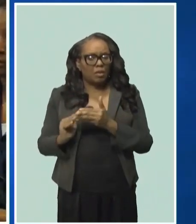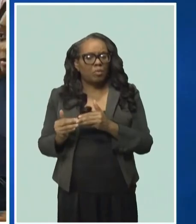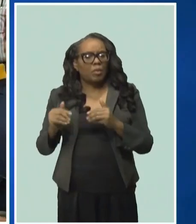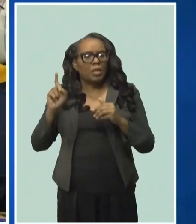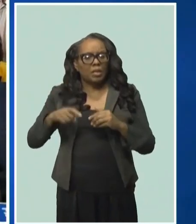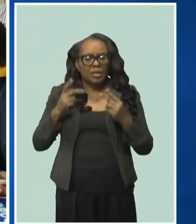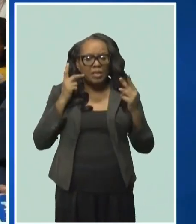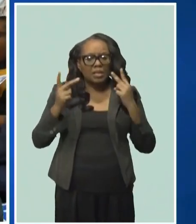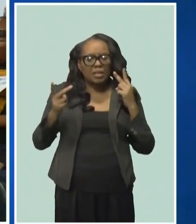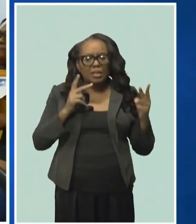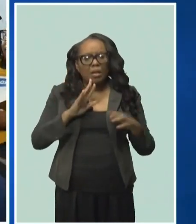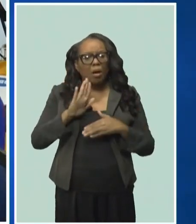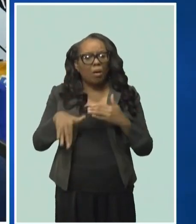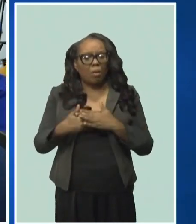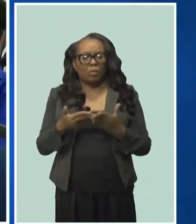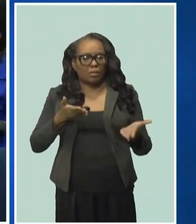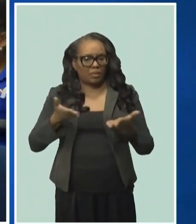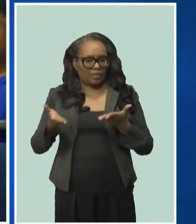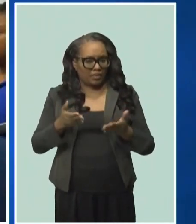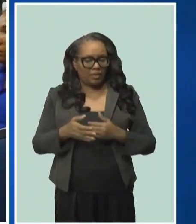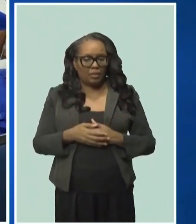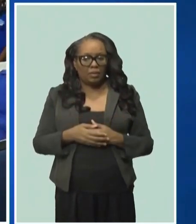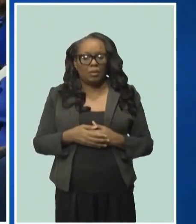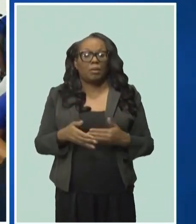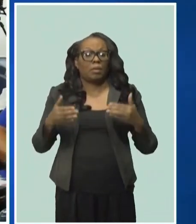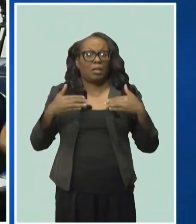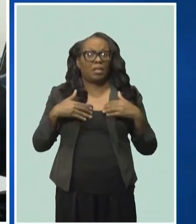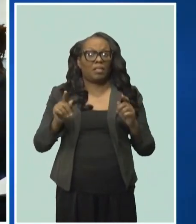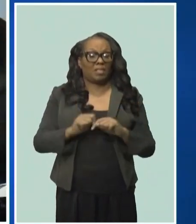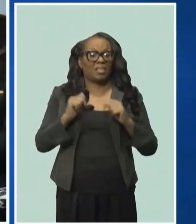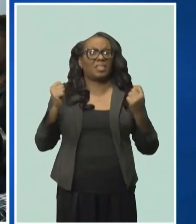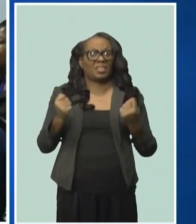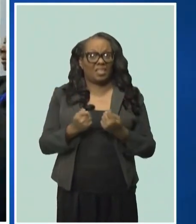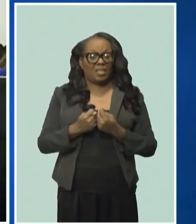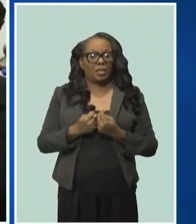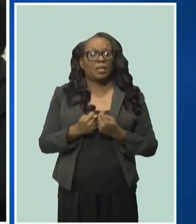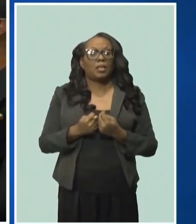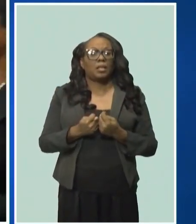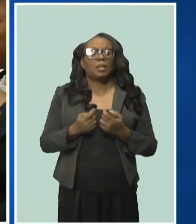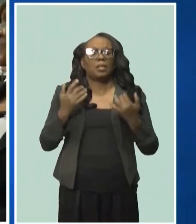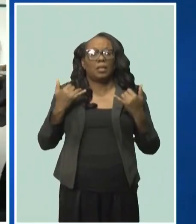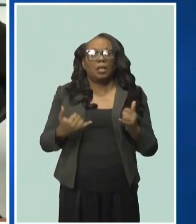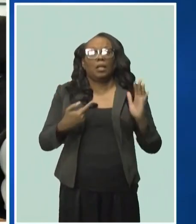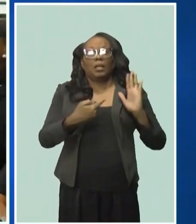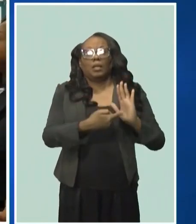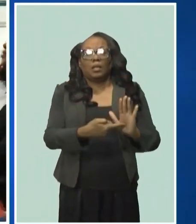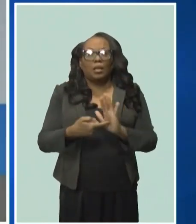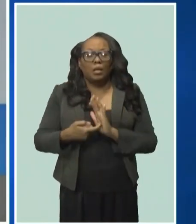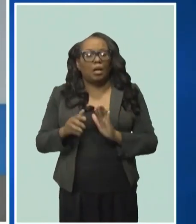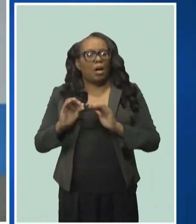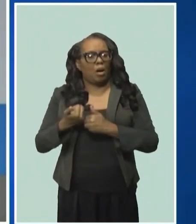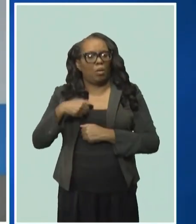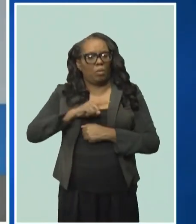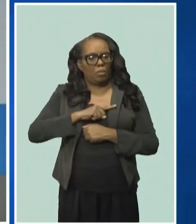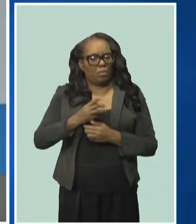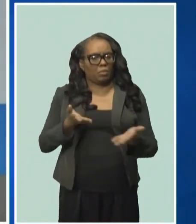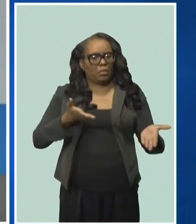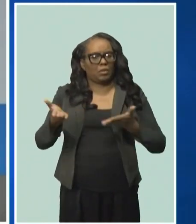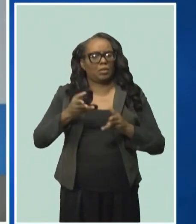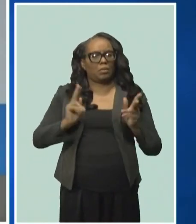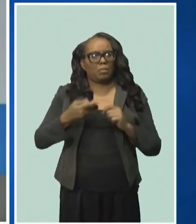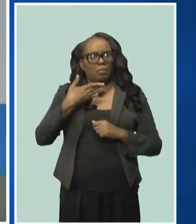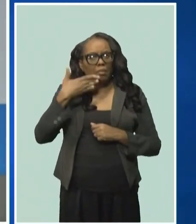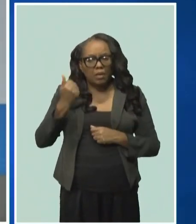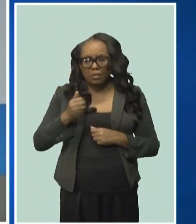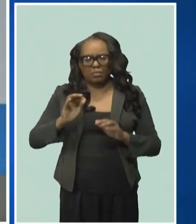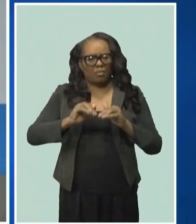we're doing that is with a dedicated team that is now anchoring what the transition looks like, how we're able to better serve people, and how